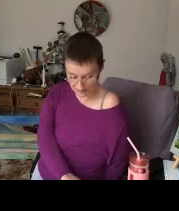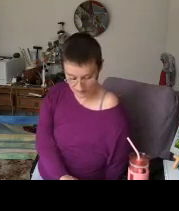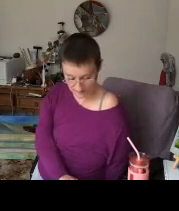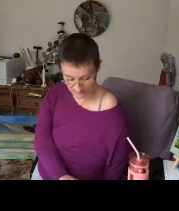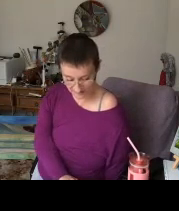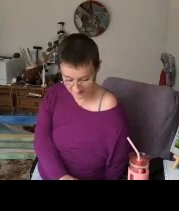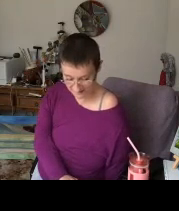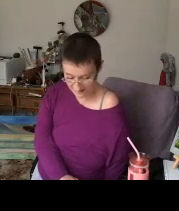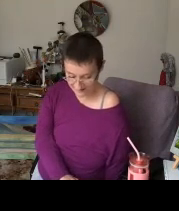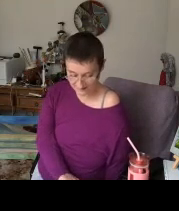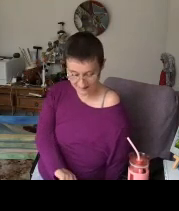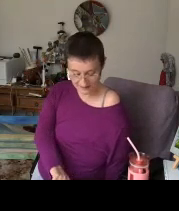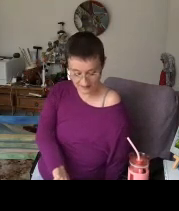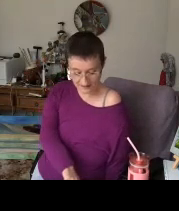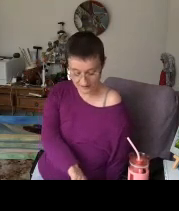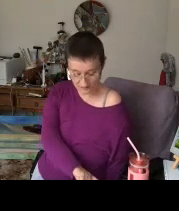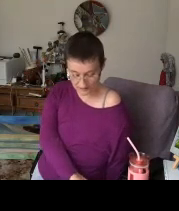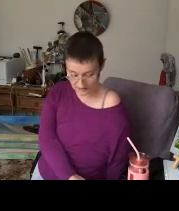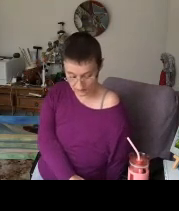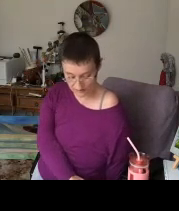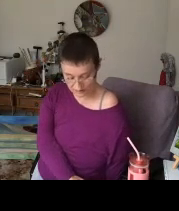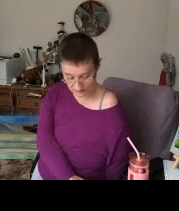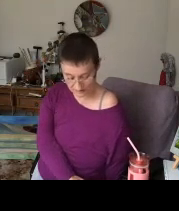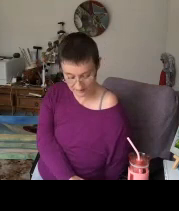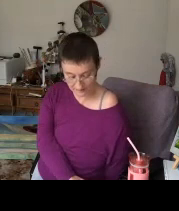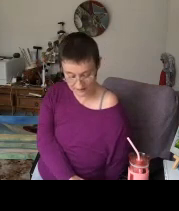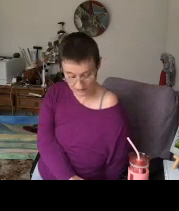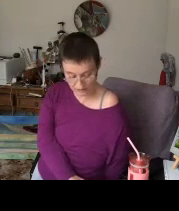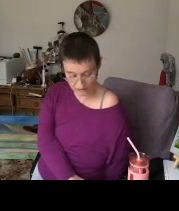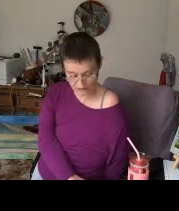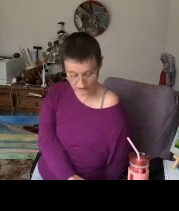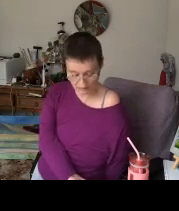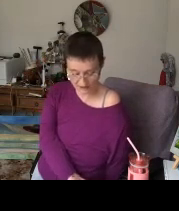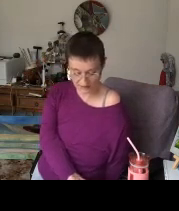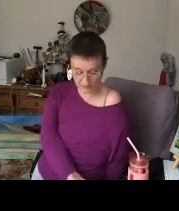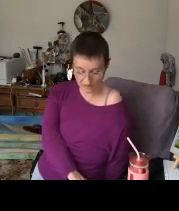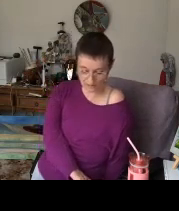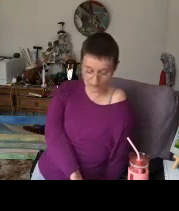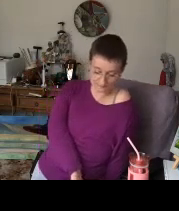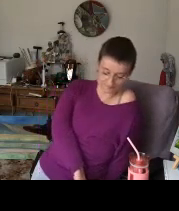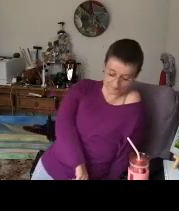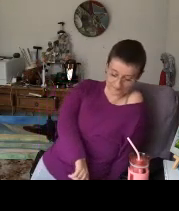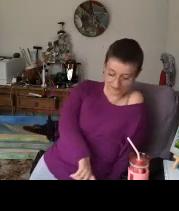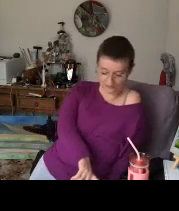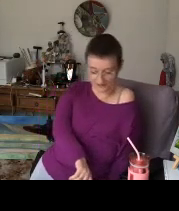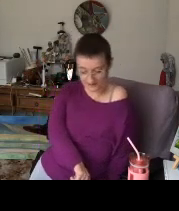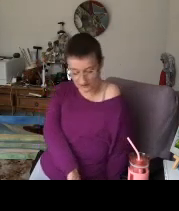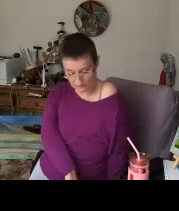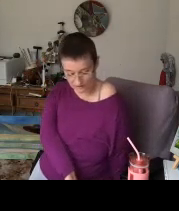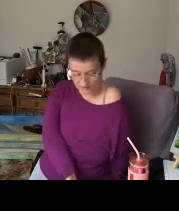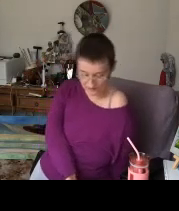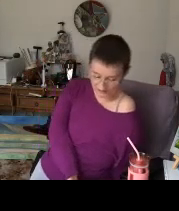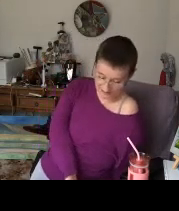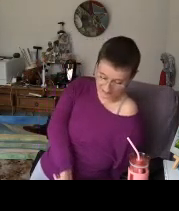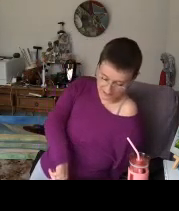my makeup on the day. And again, this was in the National Trust, Benningborough Hall. So again,